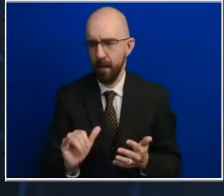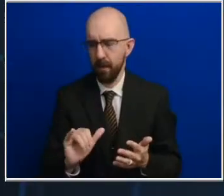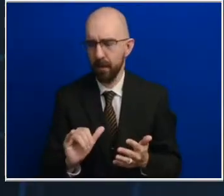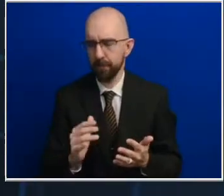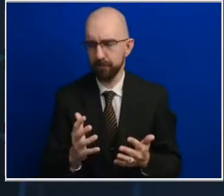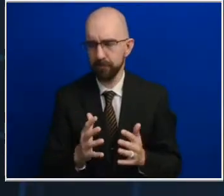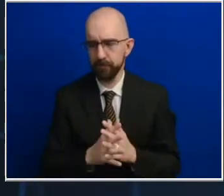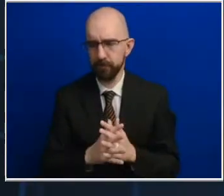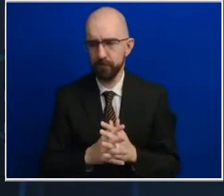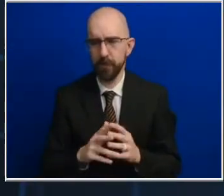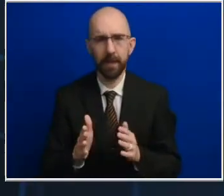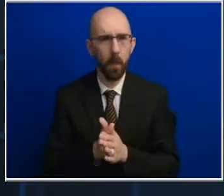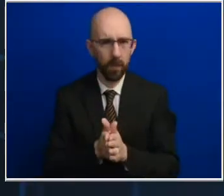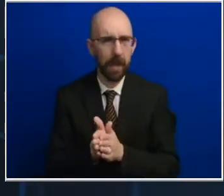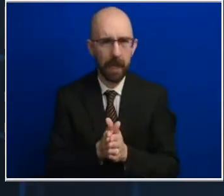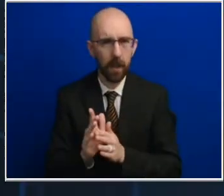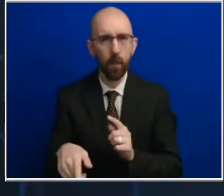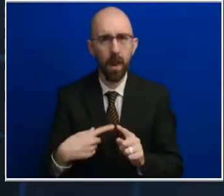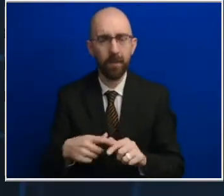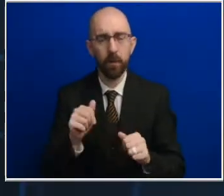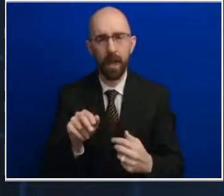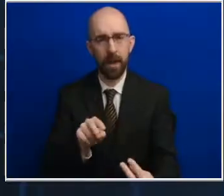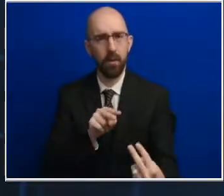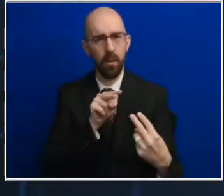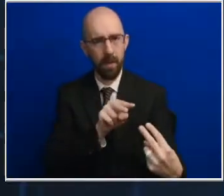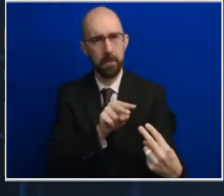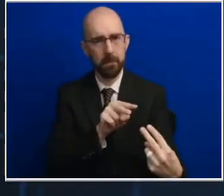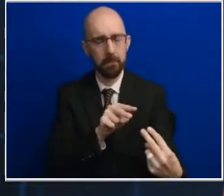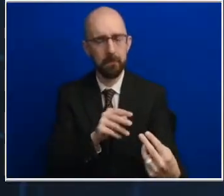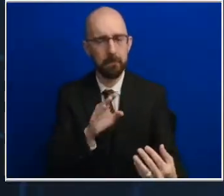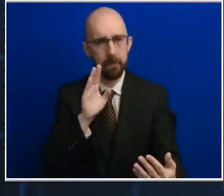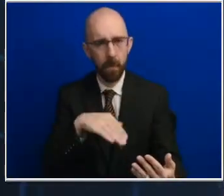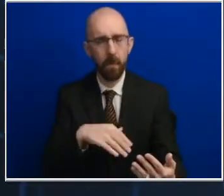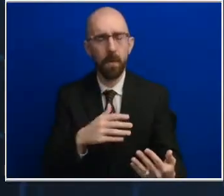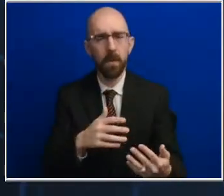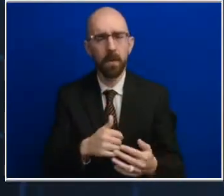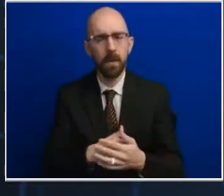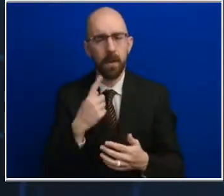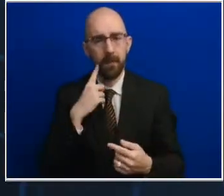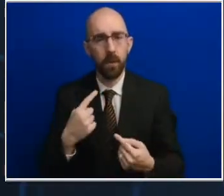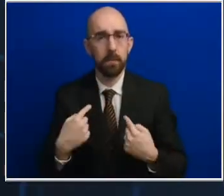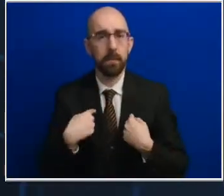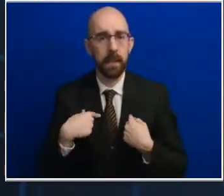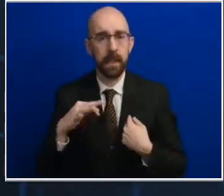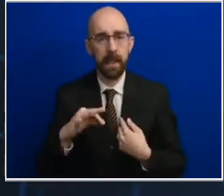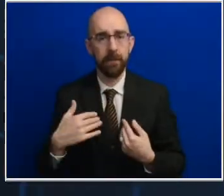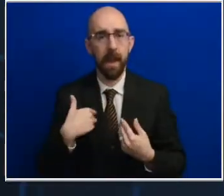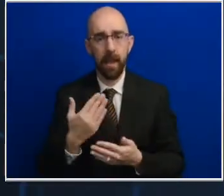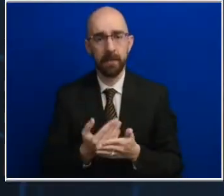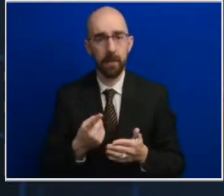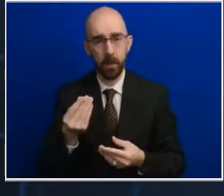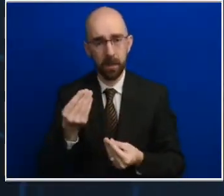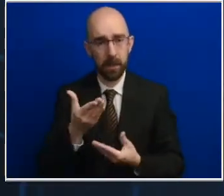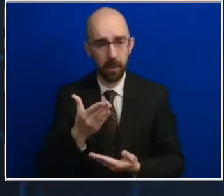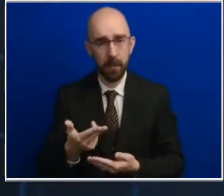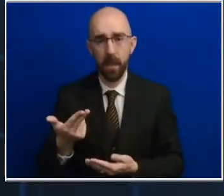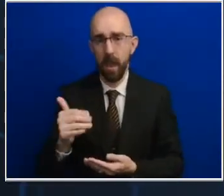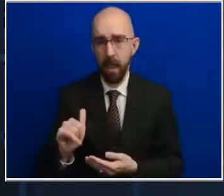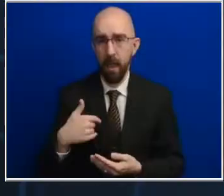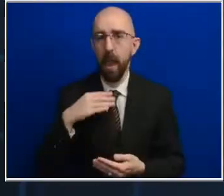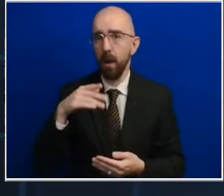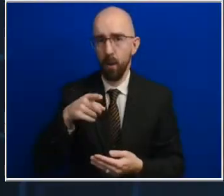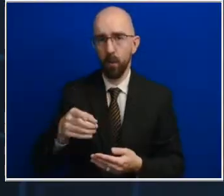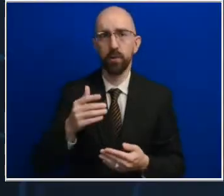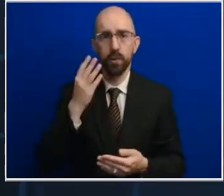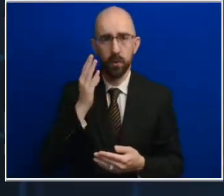very motivating when you can look someone in the eye. And, you know, for me, if I had somebody tell me like, "Hey, you know, I know what you're going through and